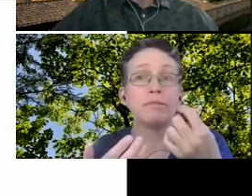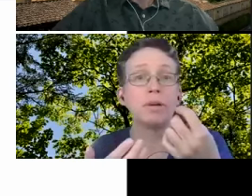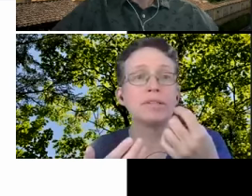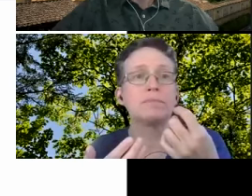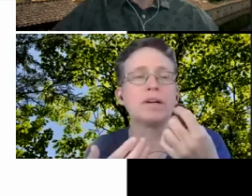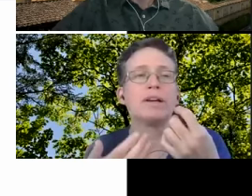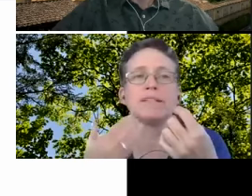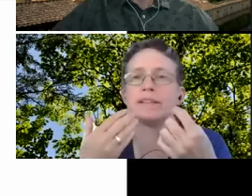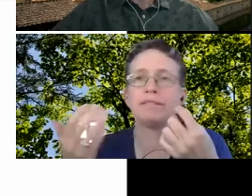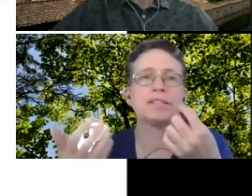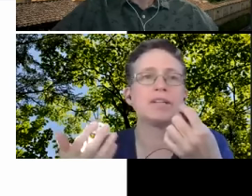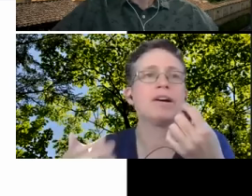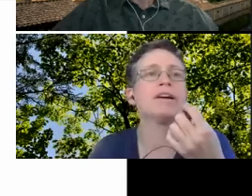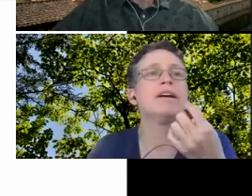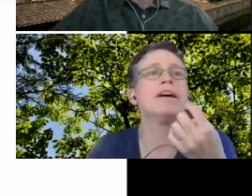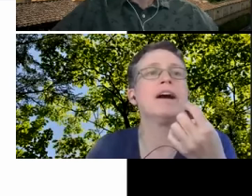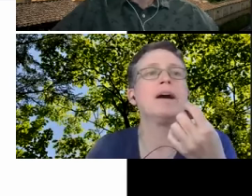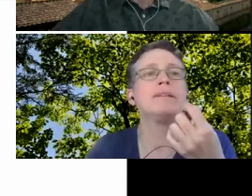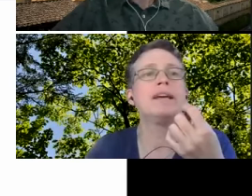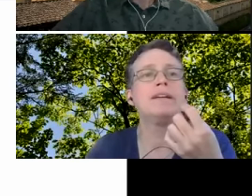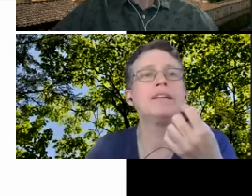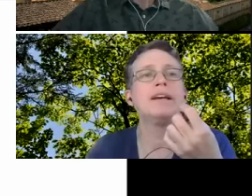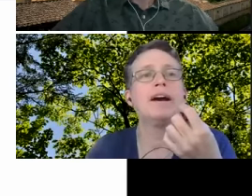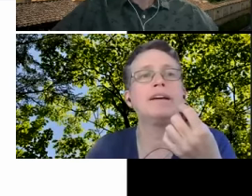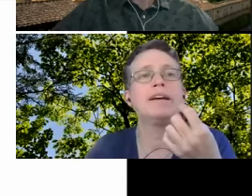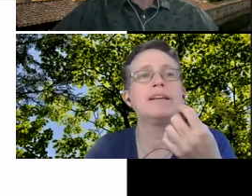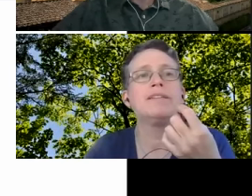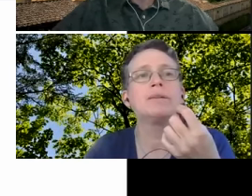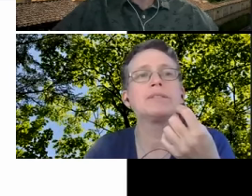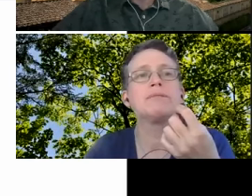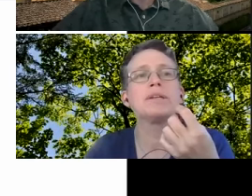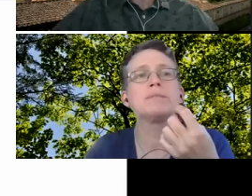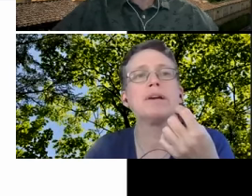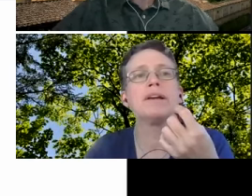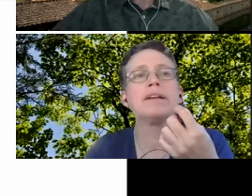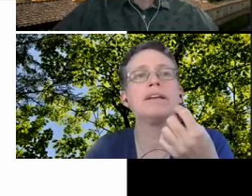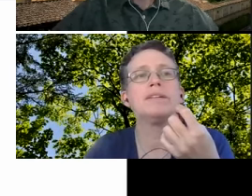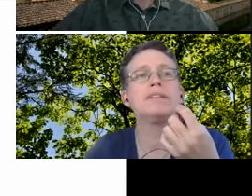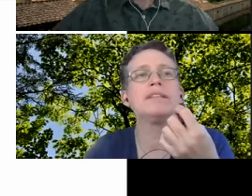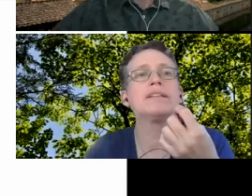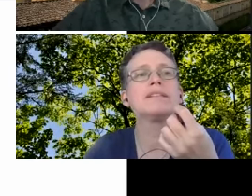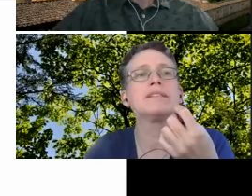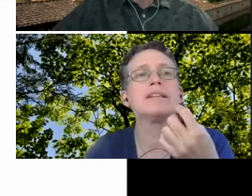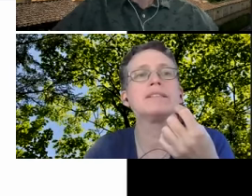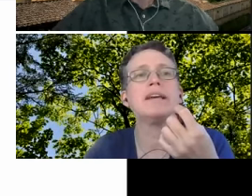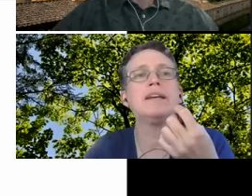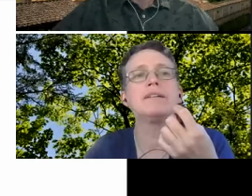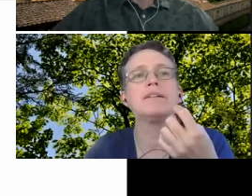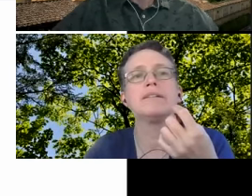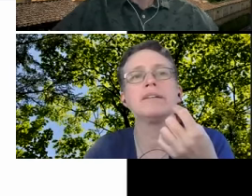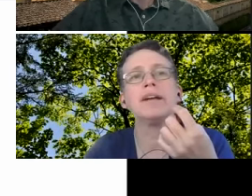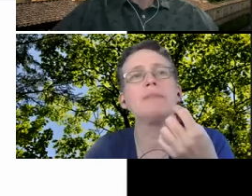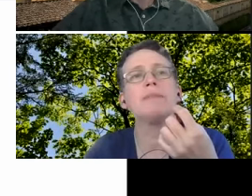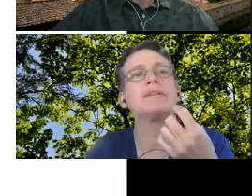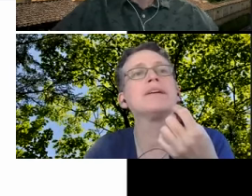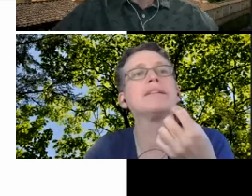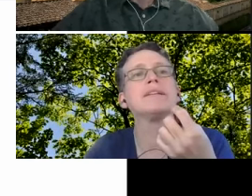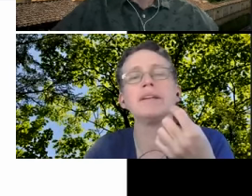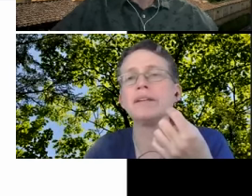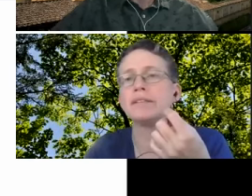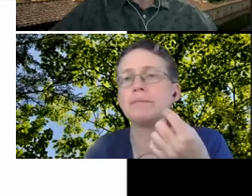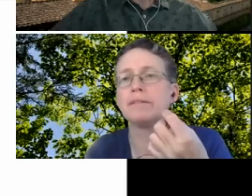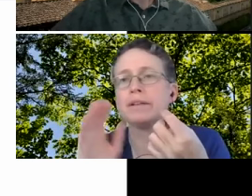another forest bird, has a lovely song. Even though it's a forest bird, you see that it stayed right up